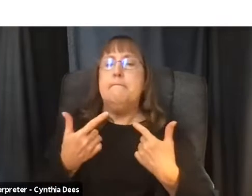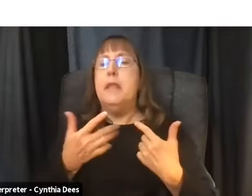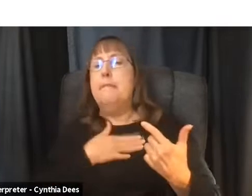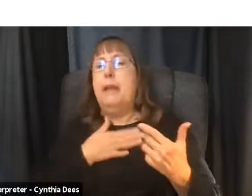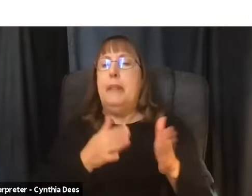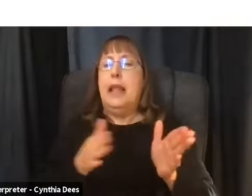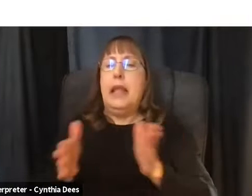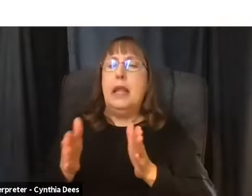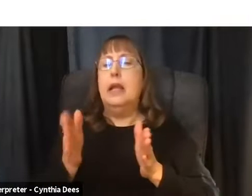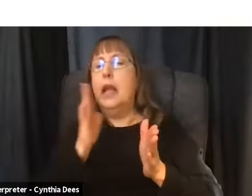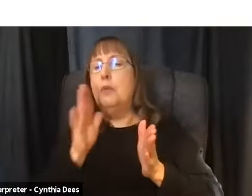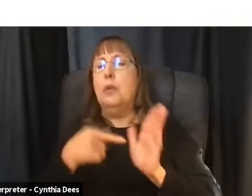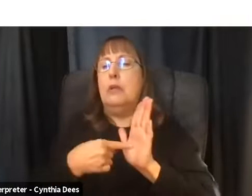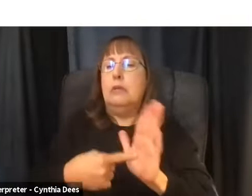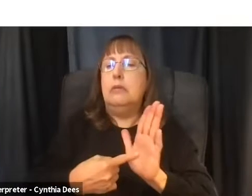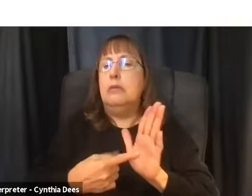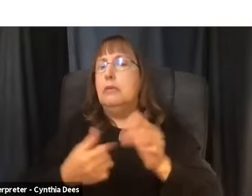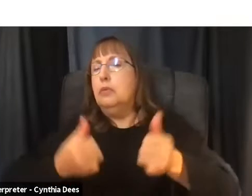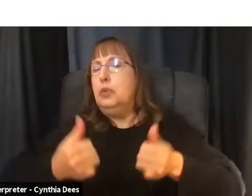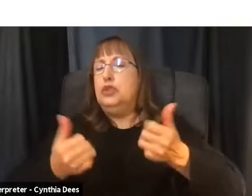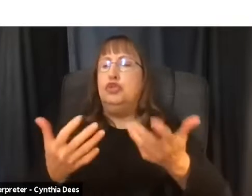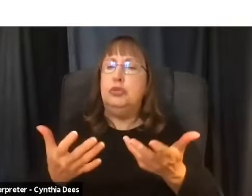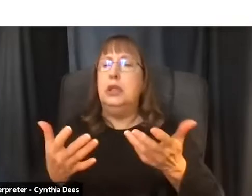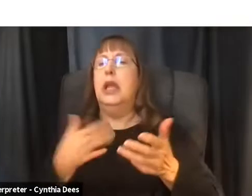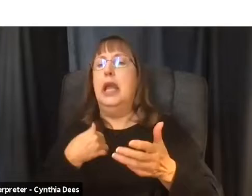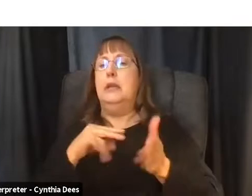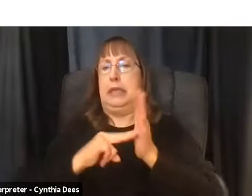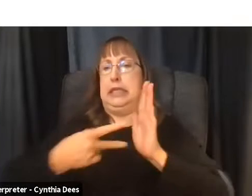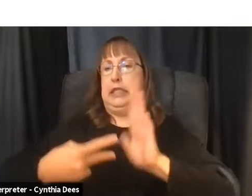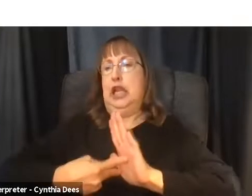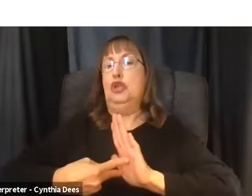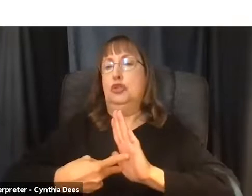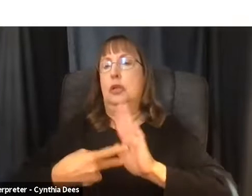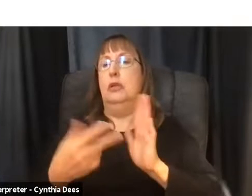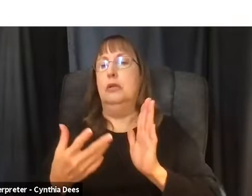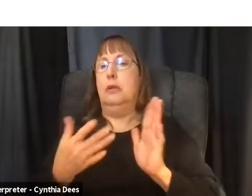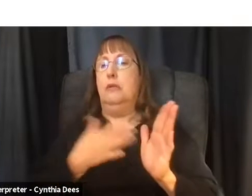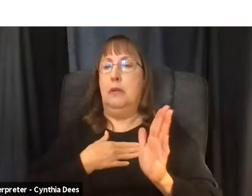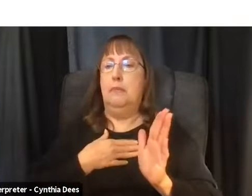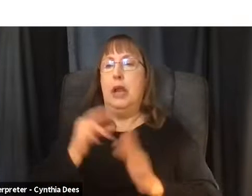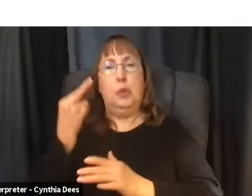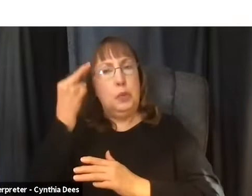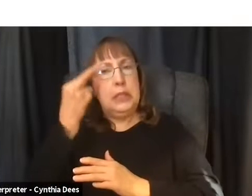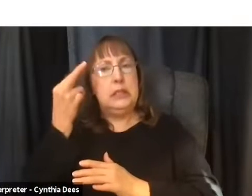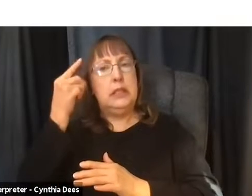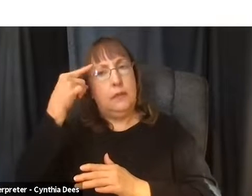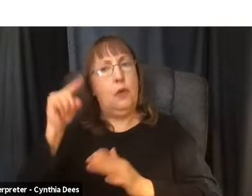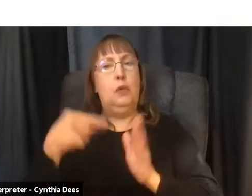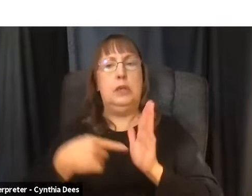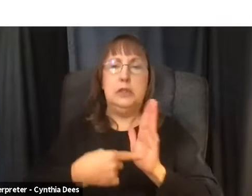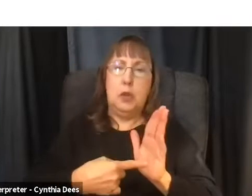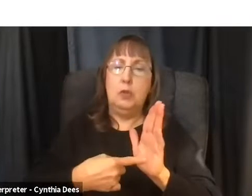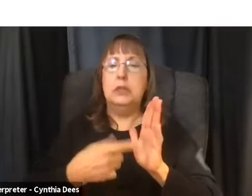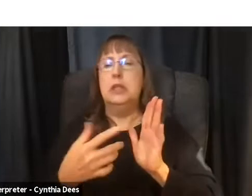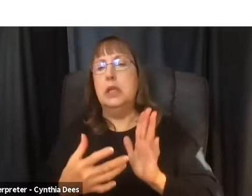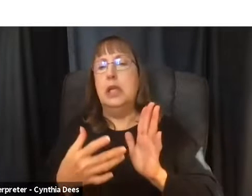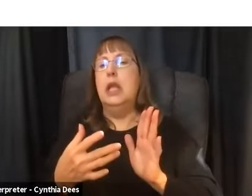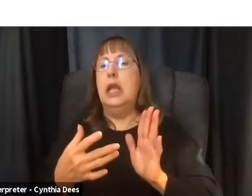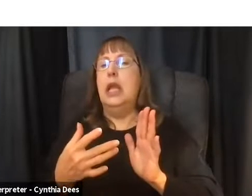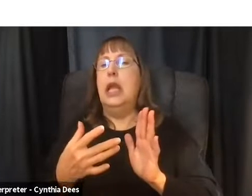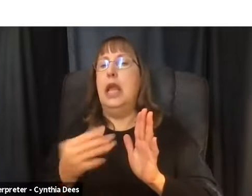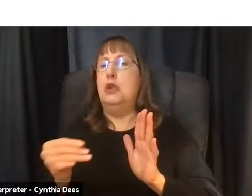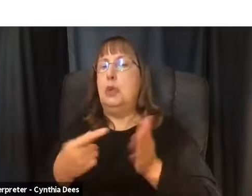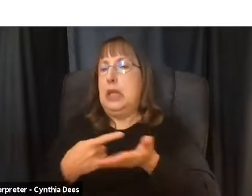here? And what would be, and to be intentional, what are my reasons for disclosing? You can certainly discuss